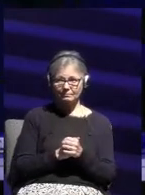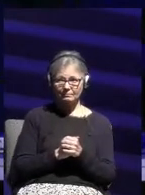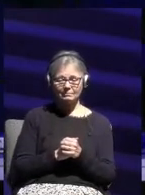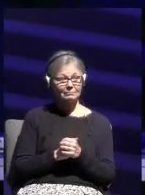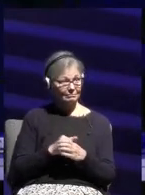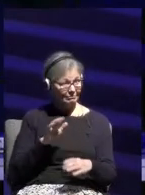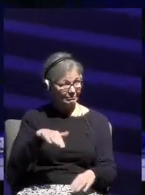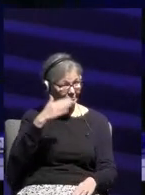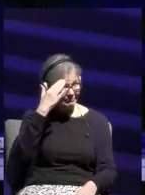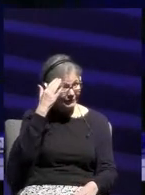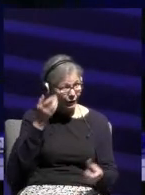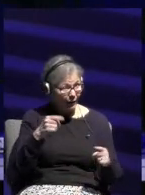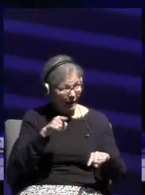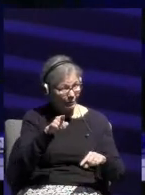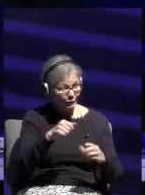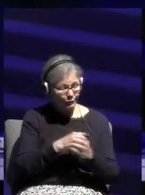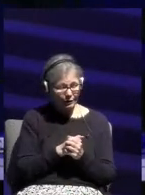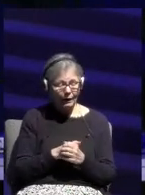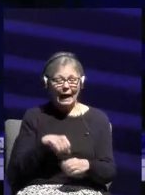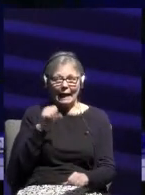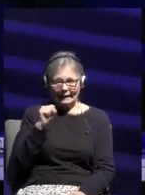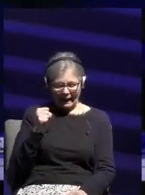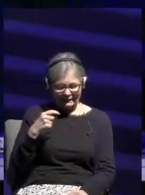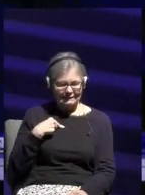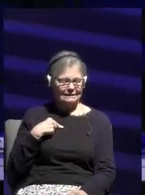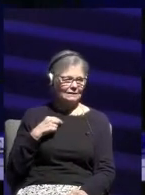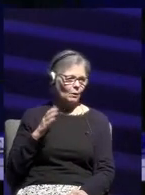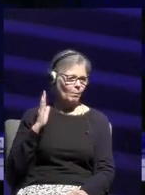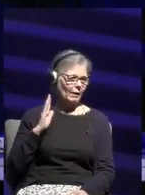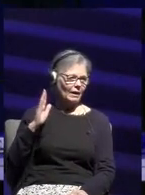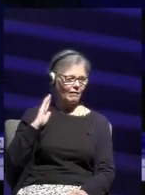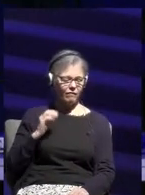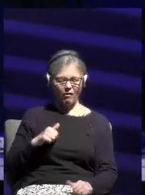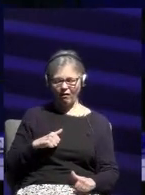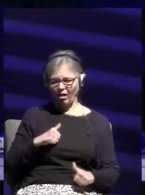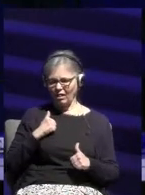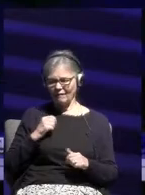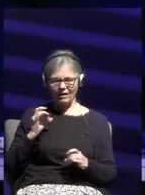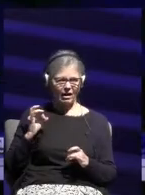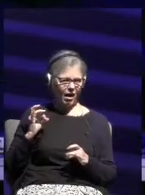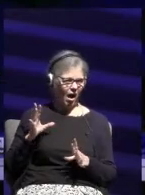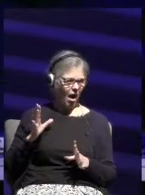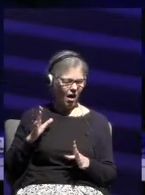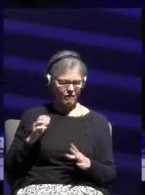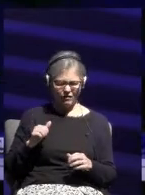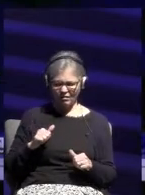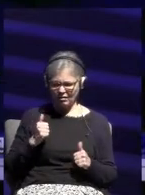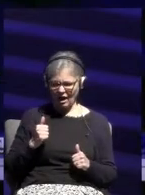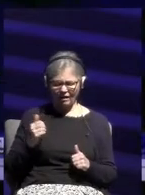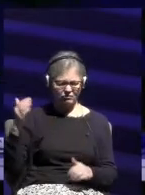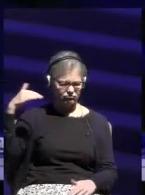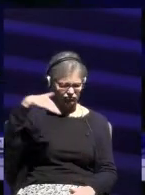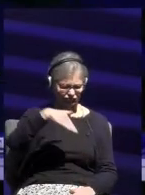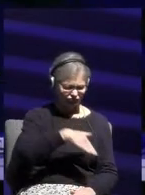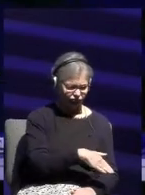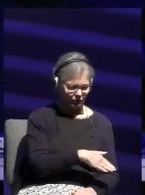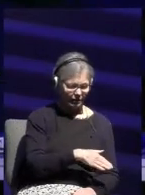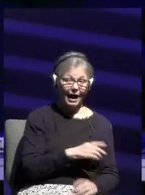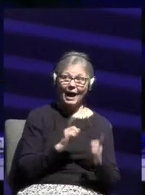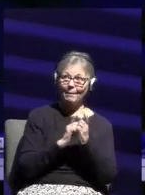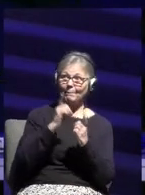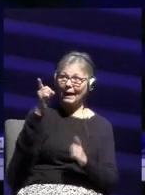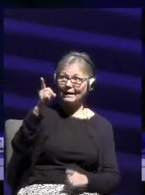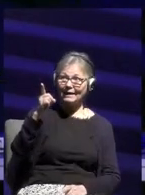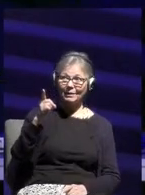anybody witness and tell me that, yes, I was living life on a downward trajectory, but when I met Jesus Christ,